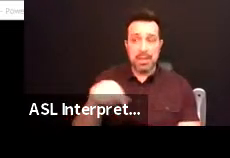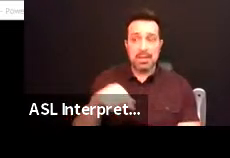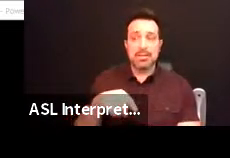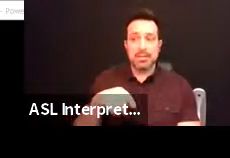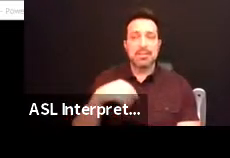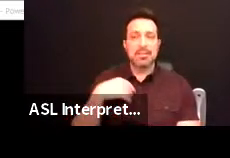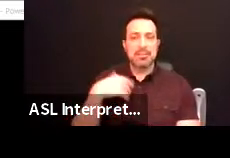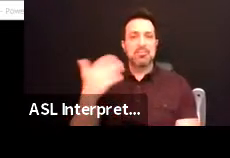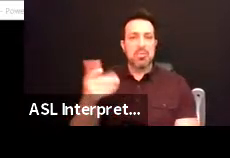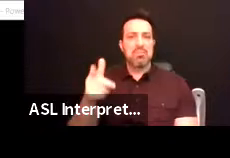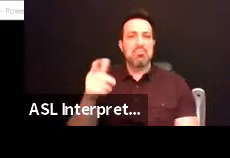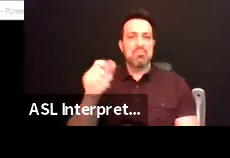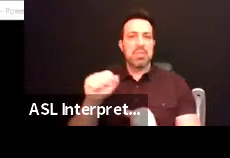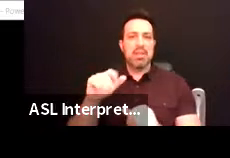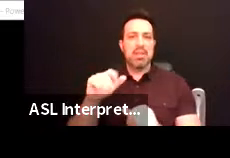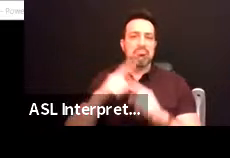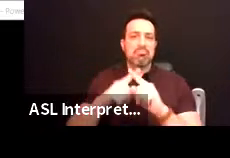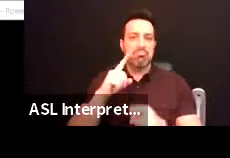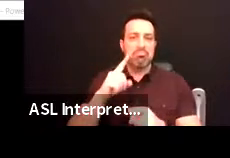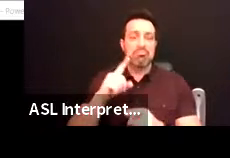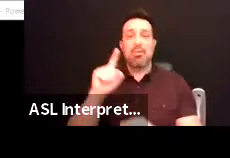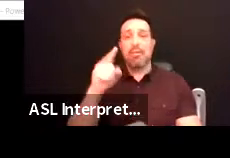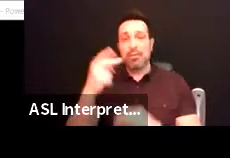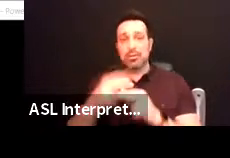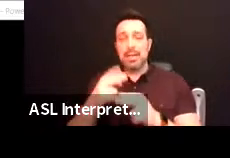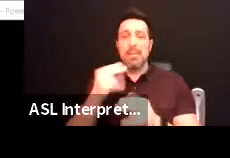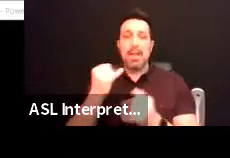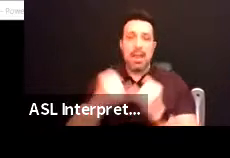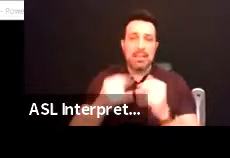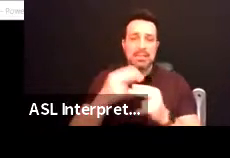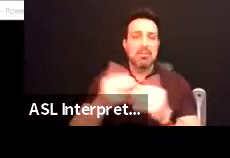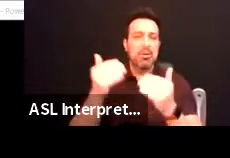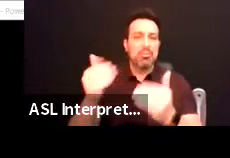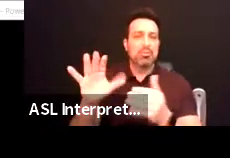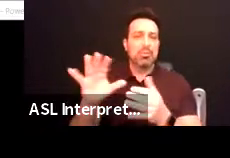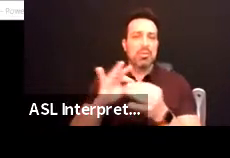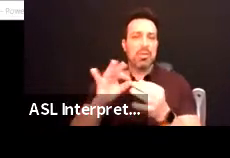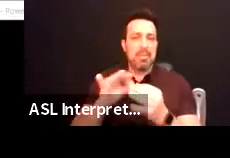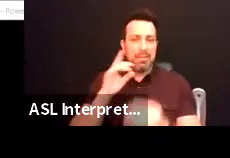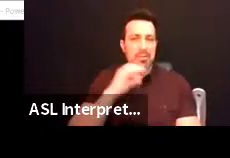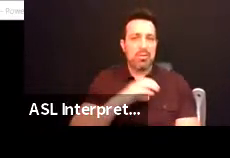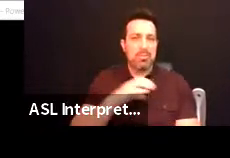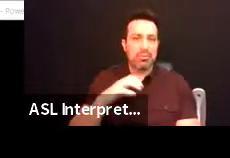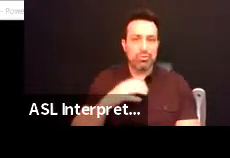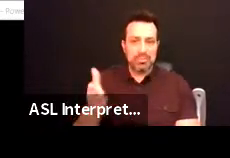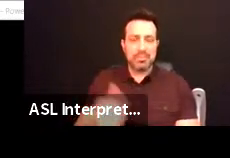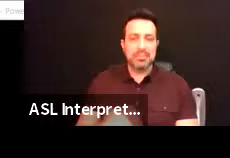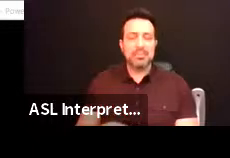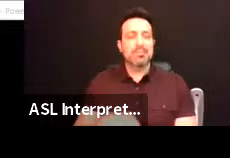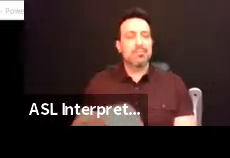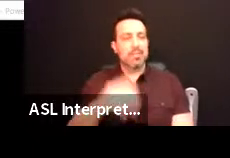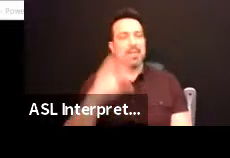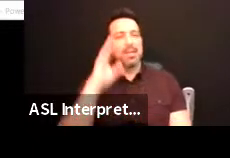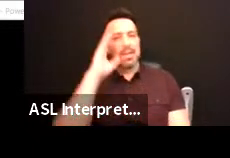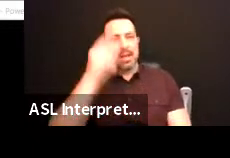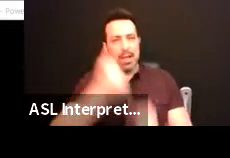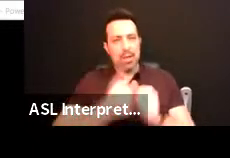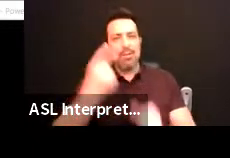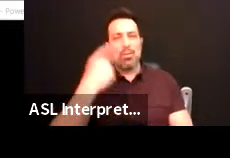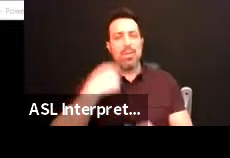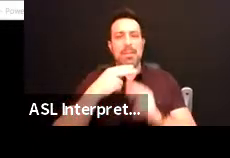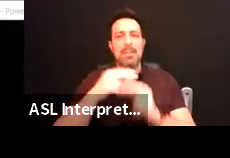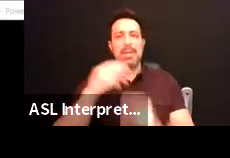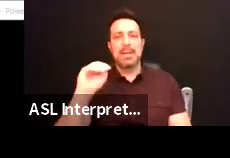I've provided you the ability to unmute. First name, last name, and please proceed with your comment for the commission. Hello, everybody. This is